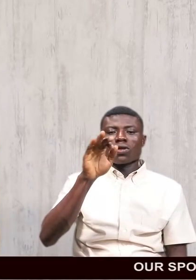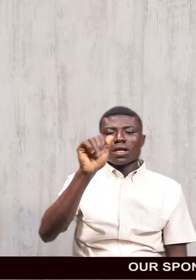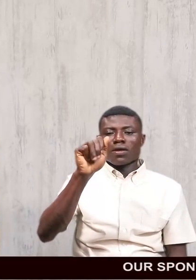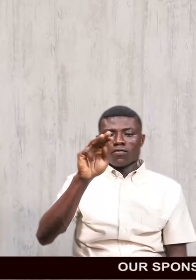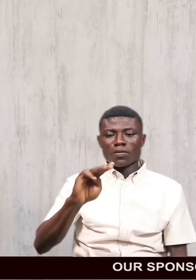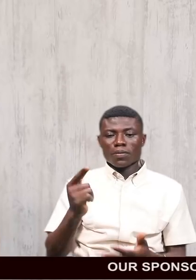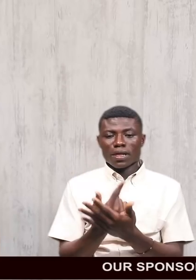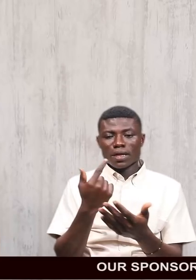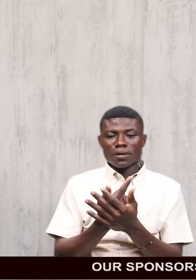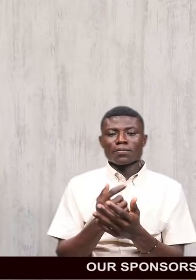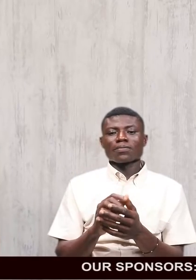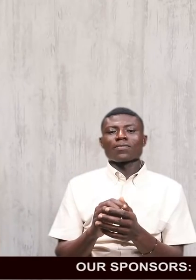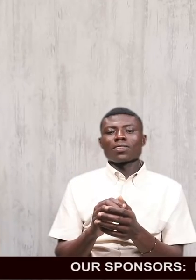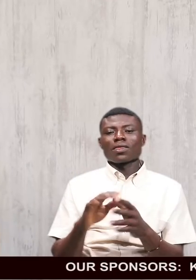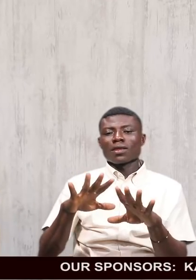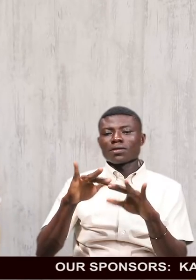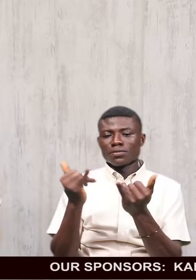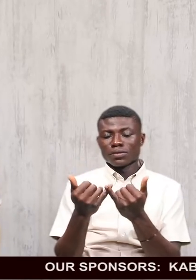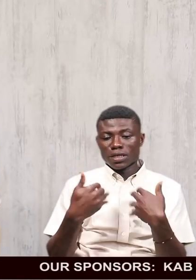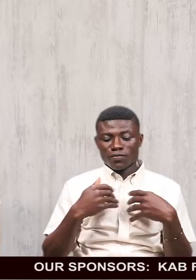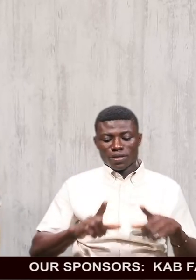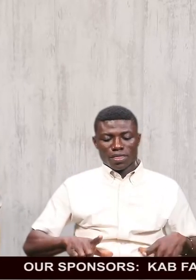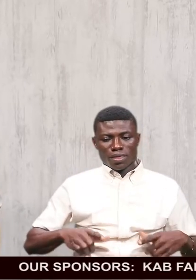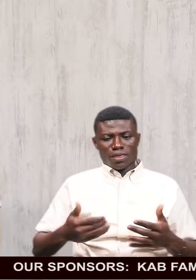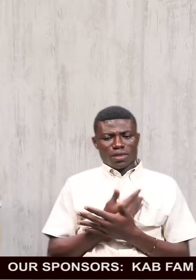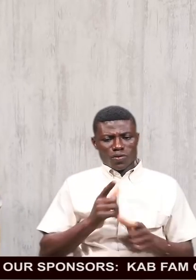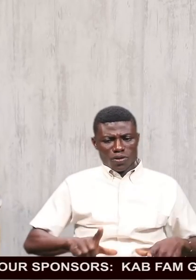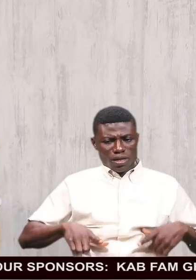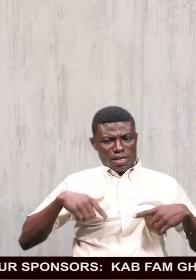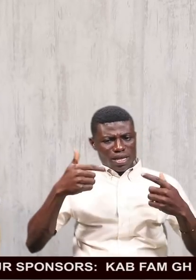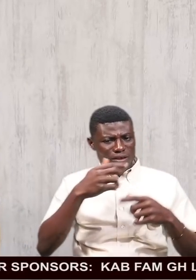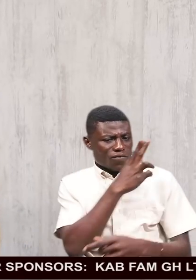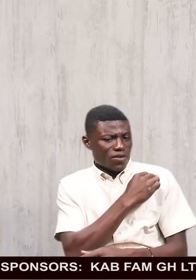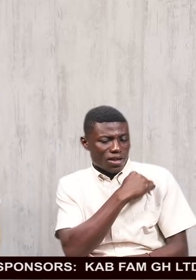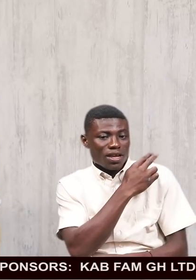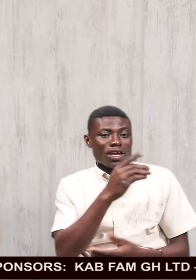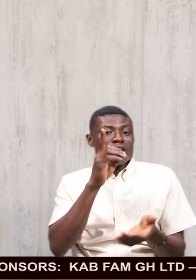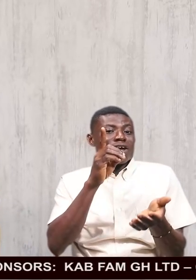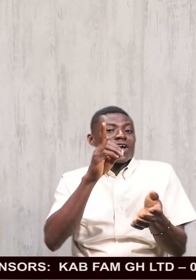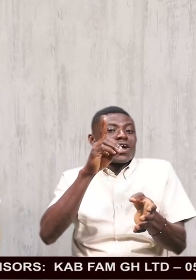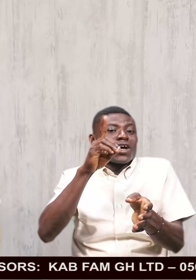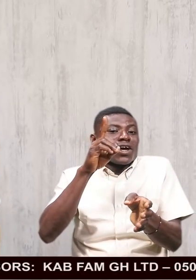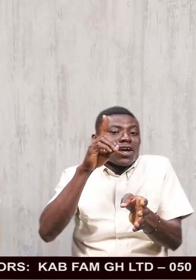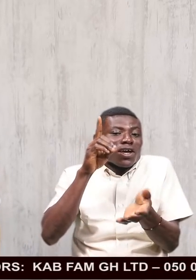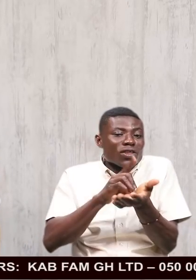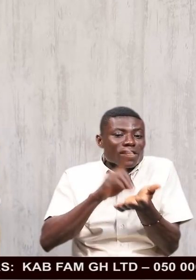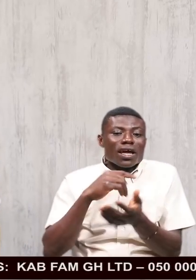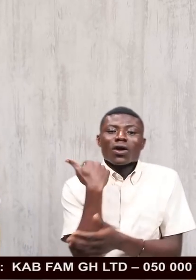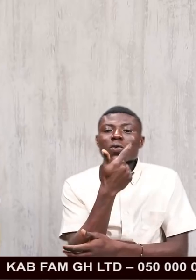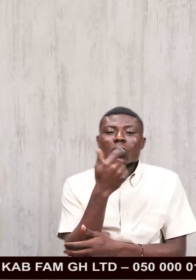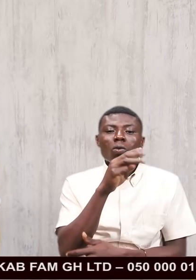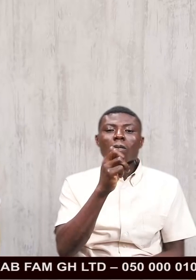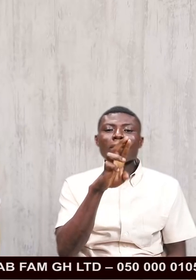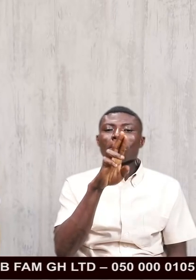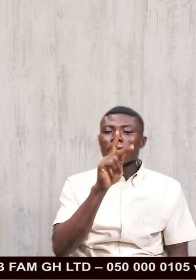Ghana Limited. Your one new life homeopathy. Who is your doctor? Dr. Makajaya, no